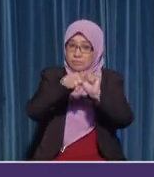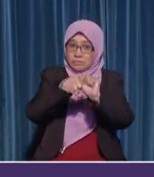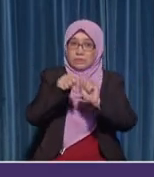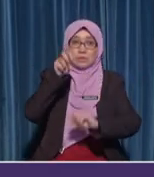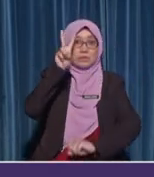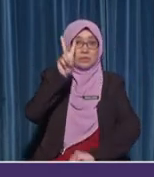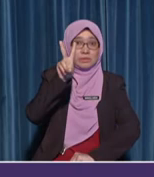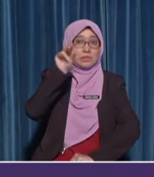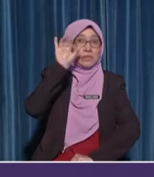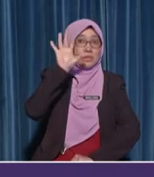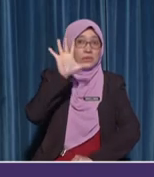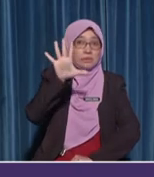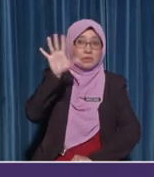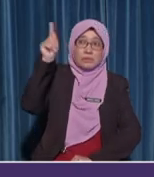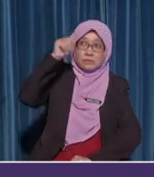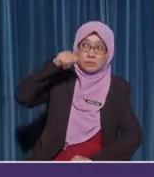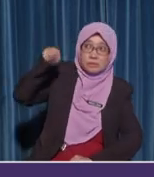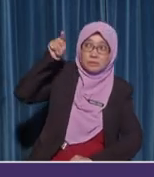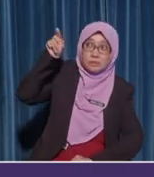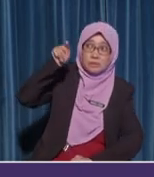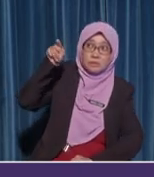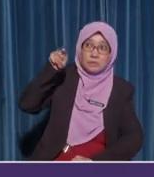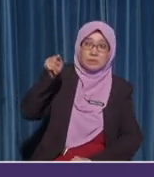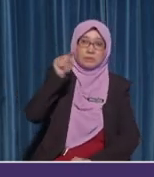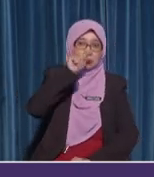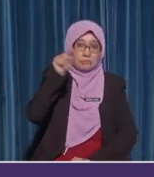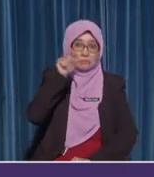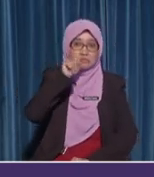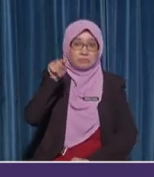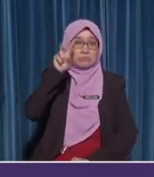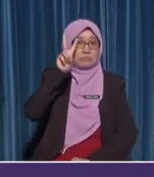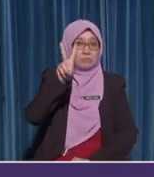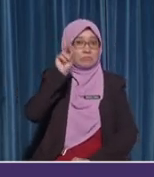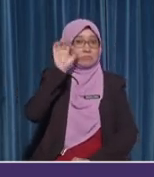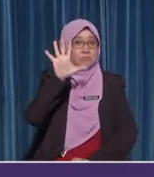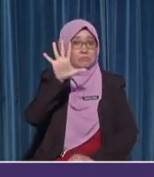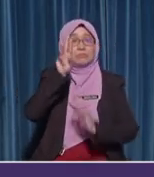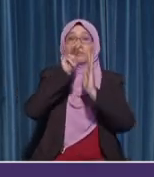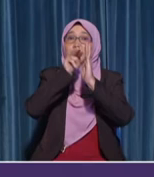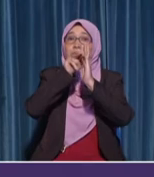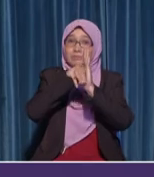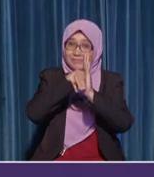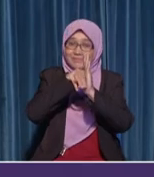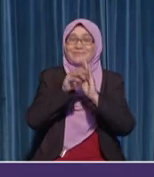25 graduations is 25 minutes.